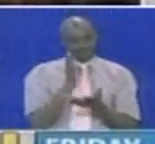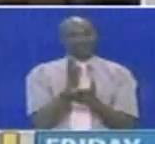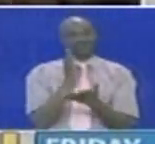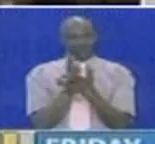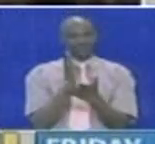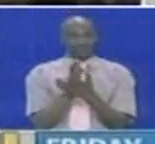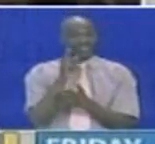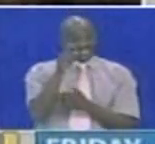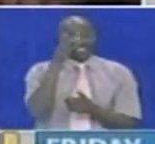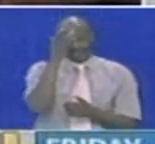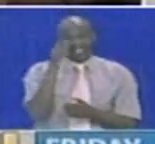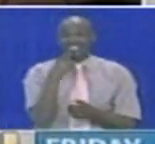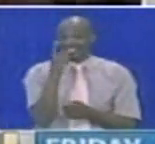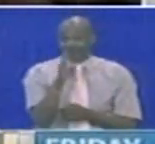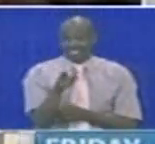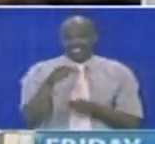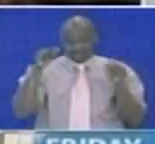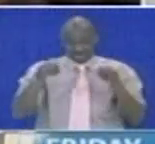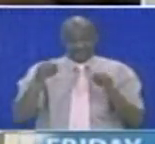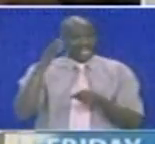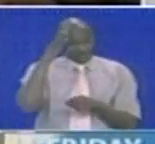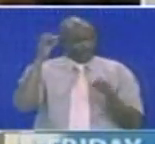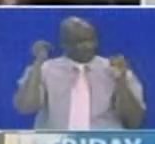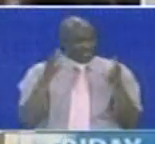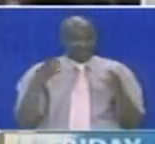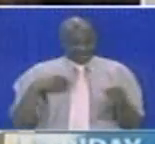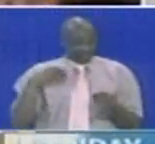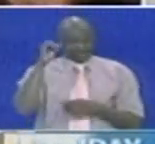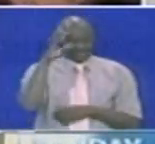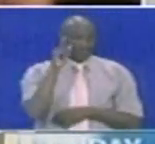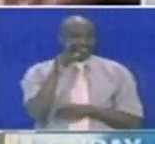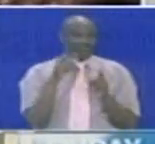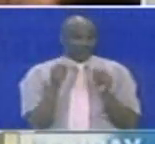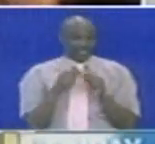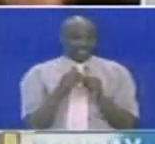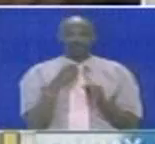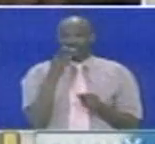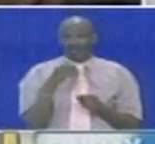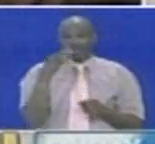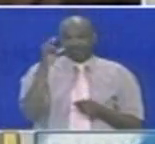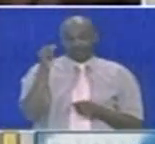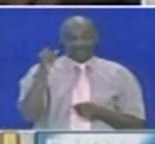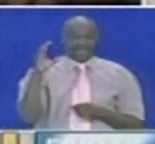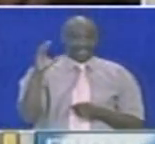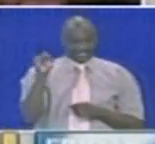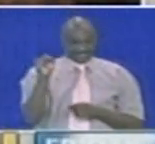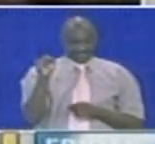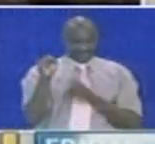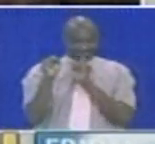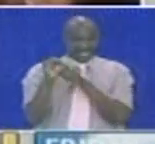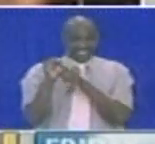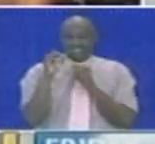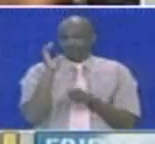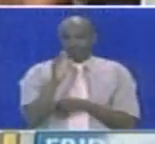That is why I said today I know many people would be surprised. Yes. So we don't say fracas, mm-hmm. we say